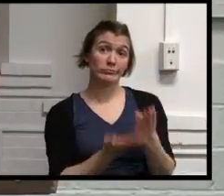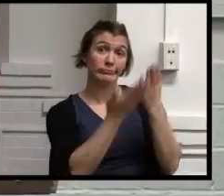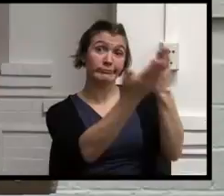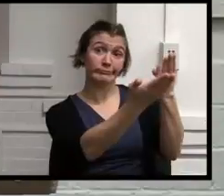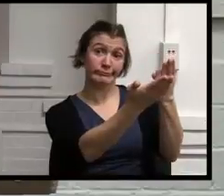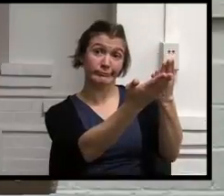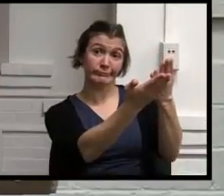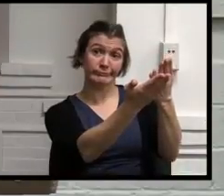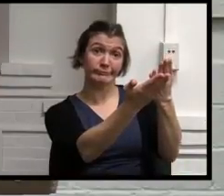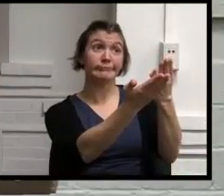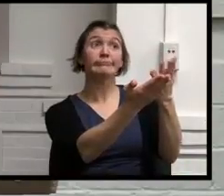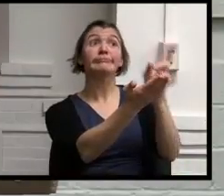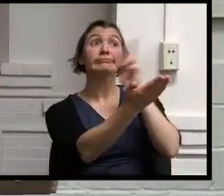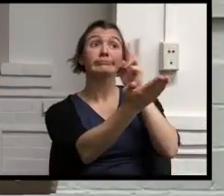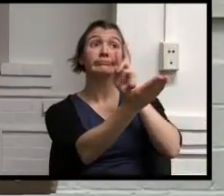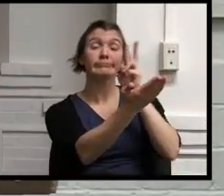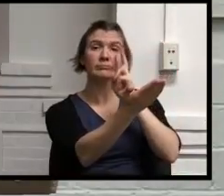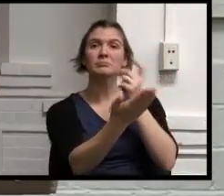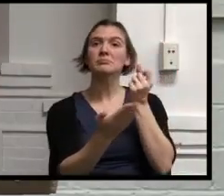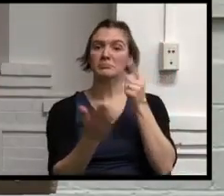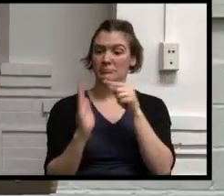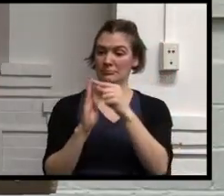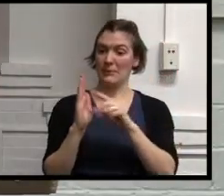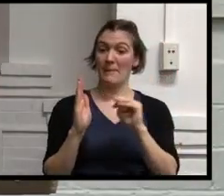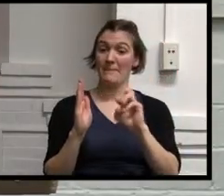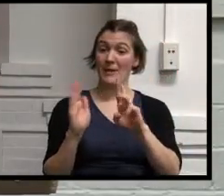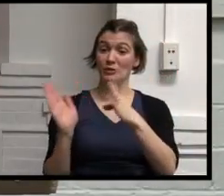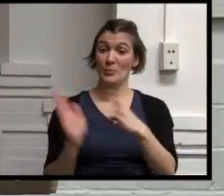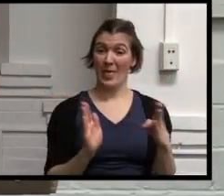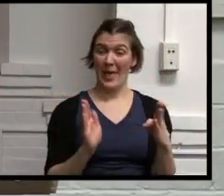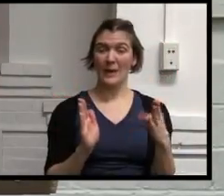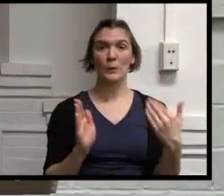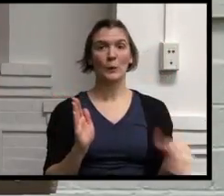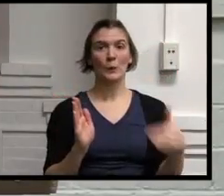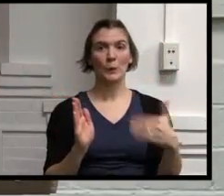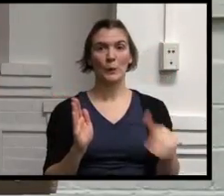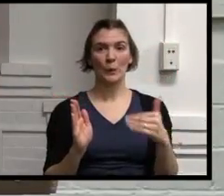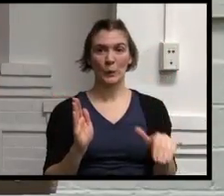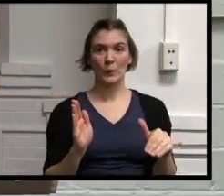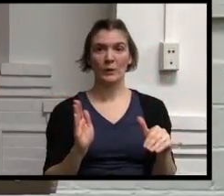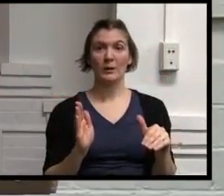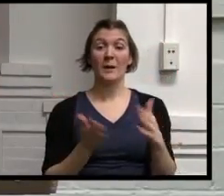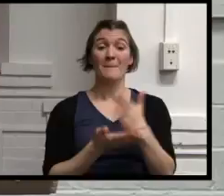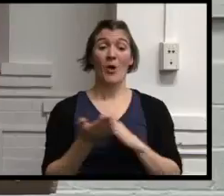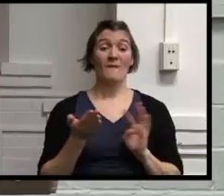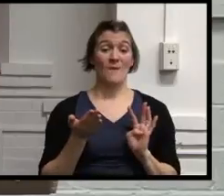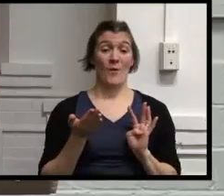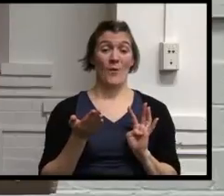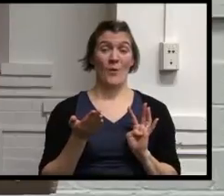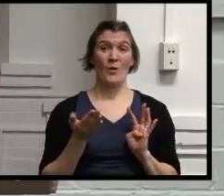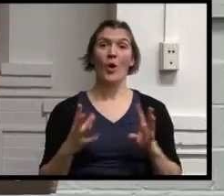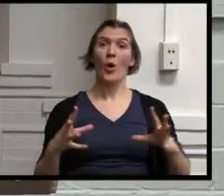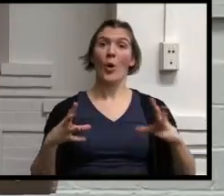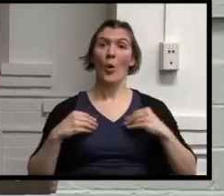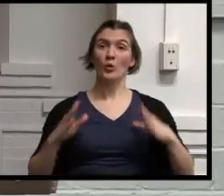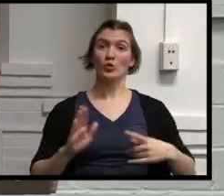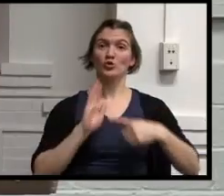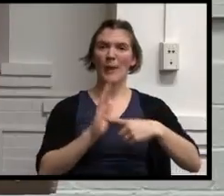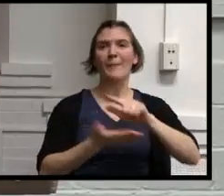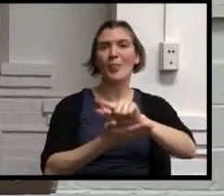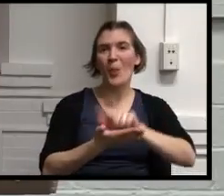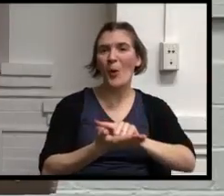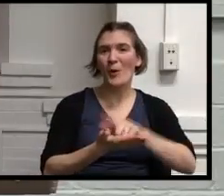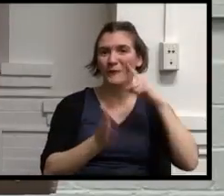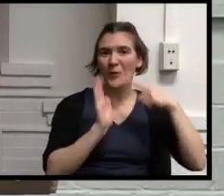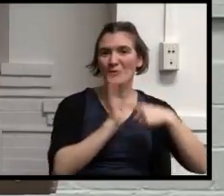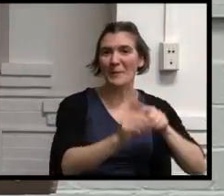master plan process. There are some features that are significant here, including provision for an owner's representative that would